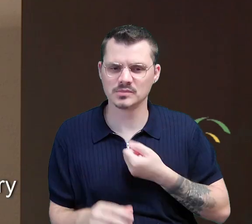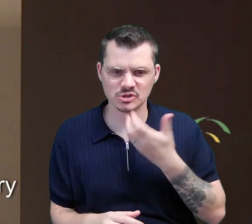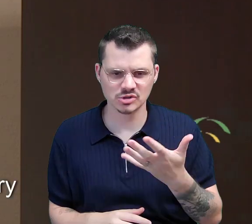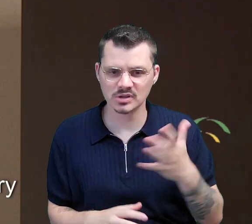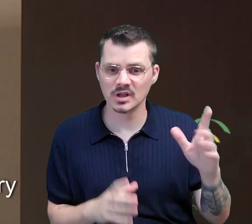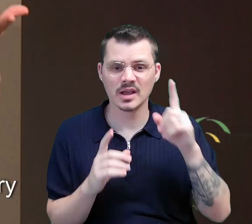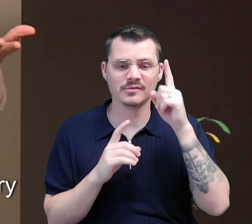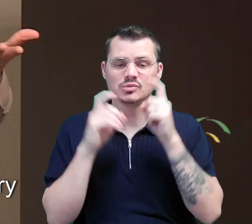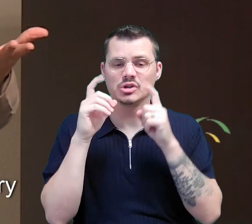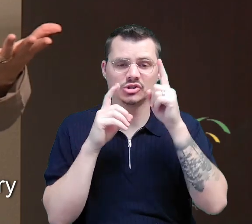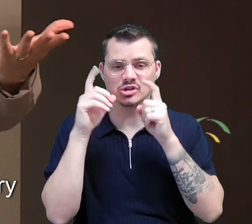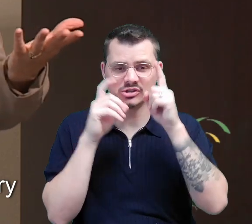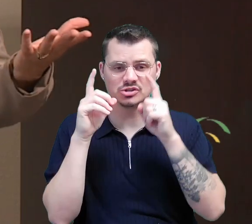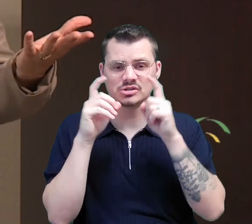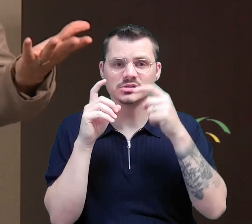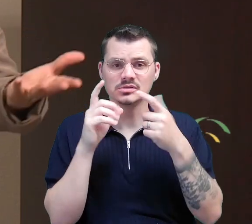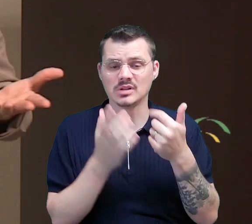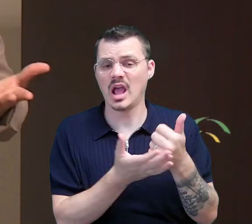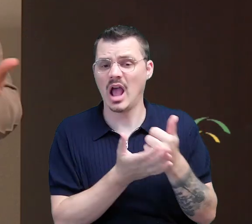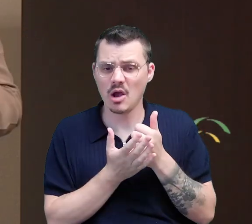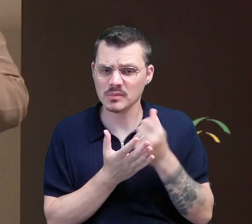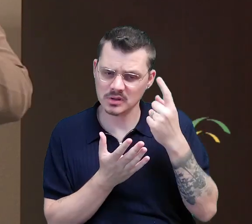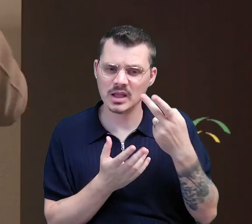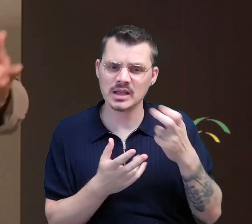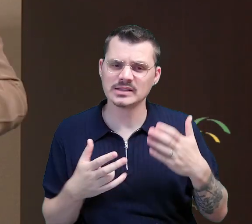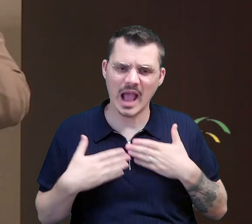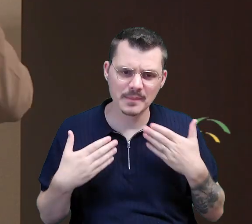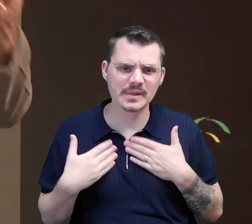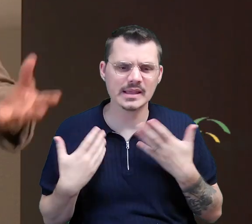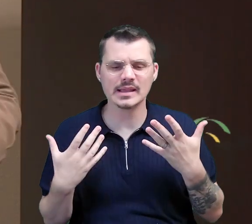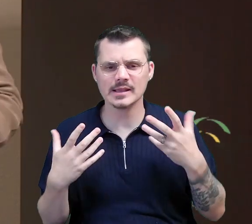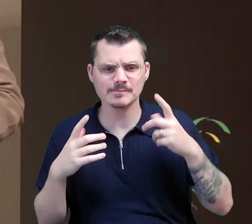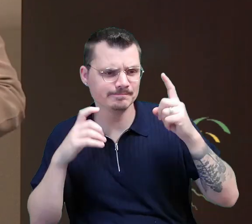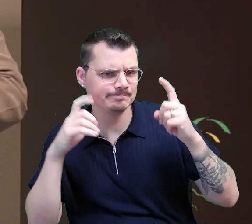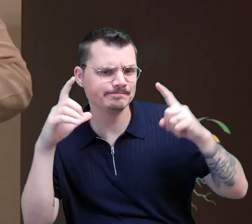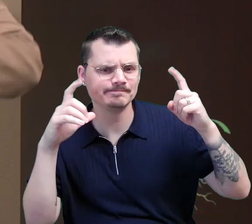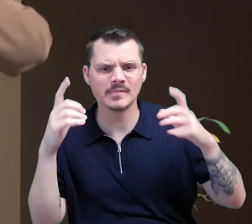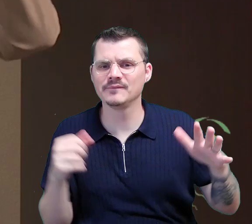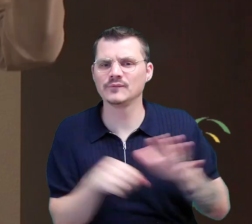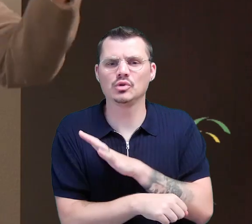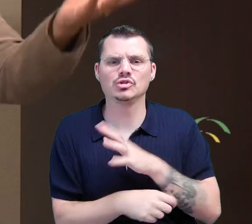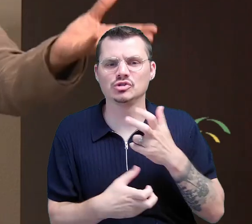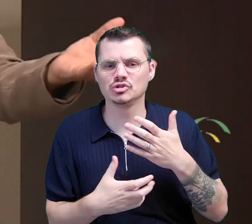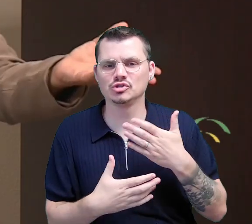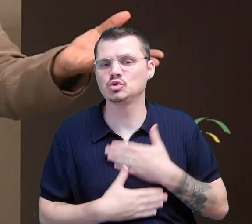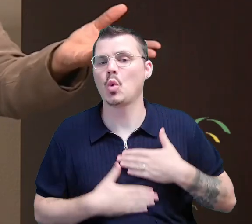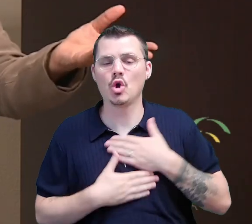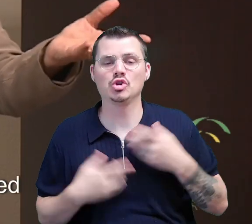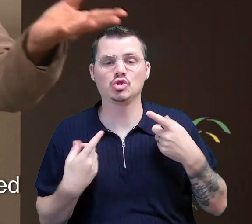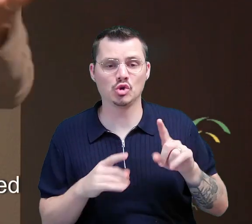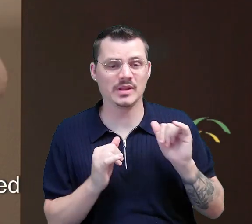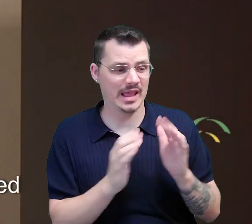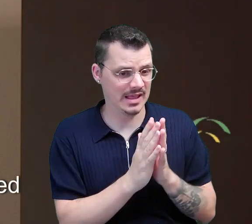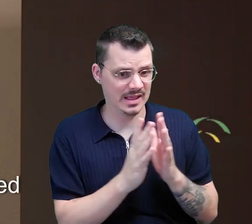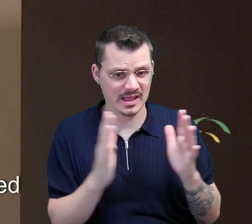His facial expressions are very, very helpful. He's happy, he's expansive, he's full of joy during these spells, and